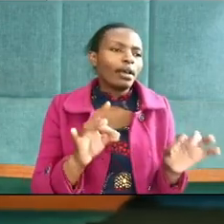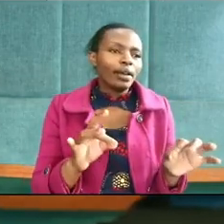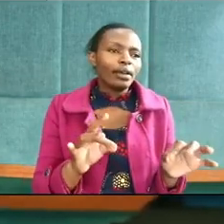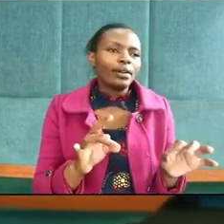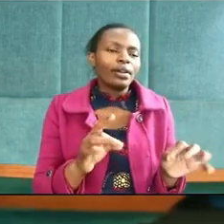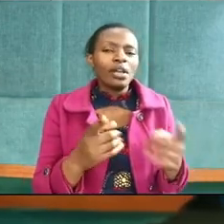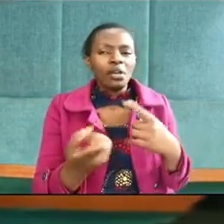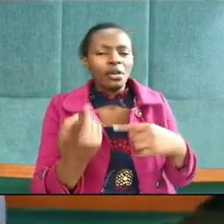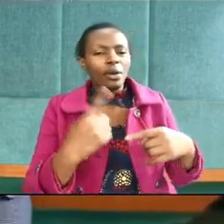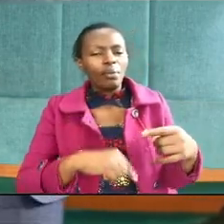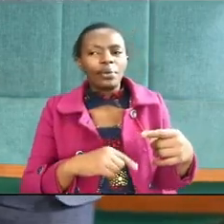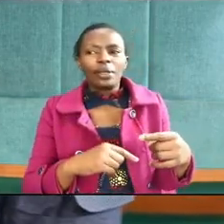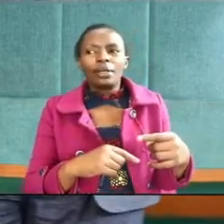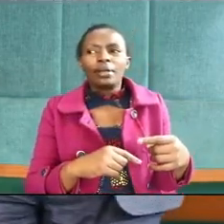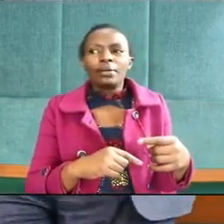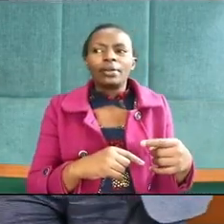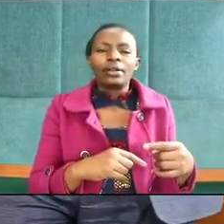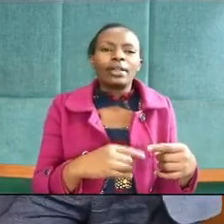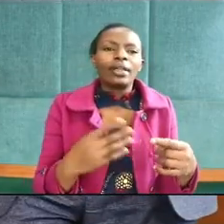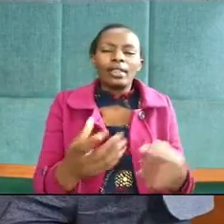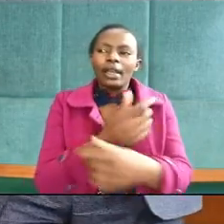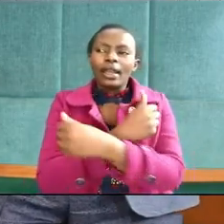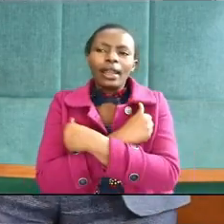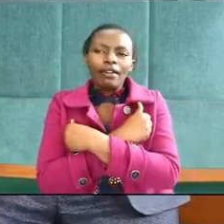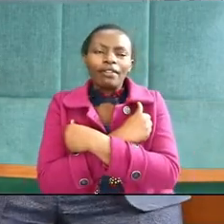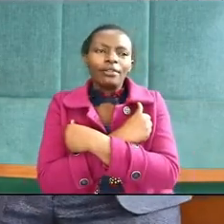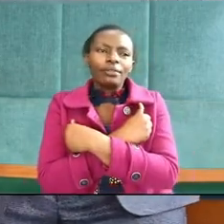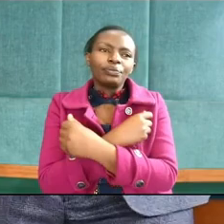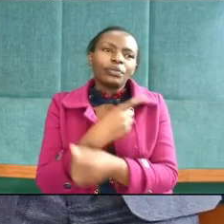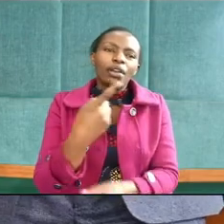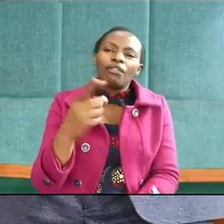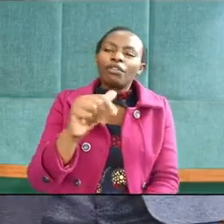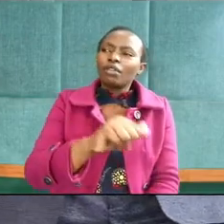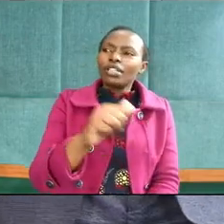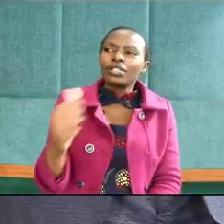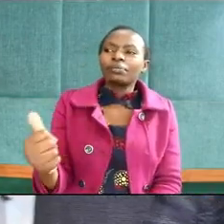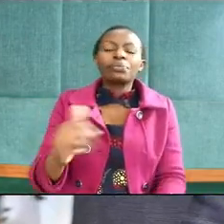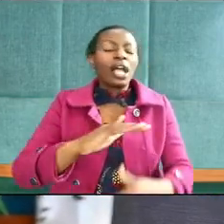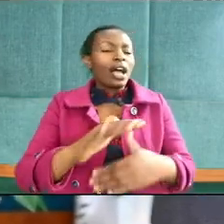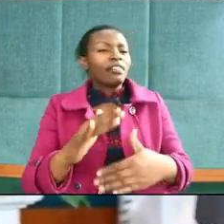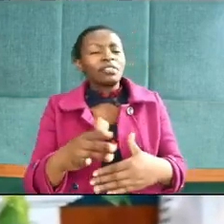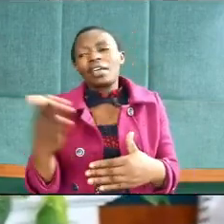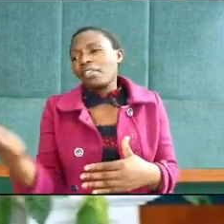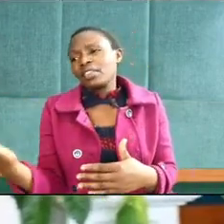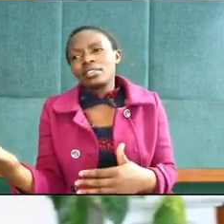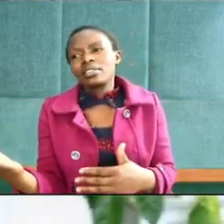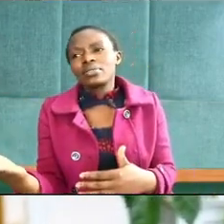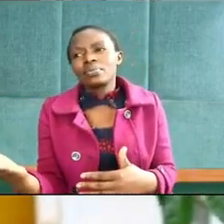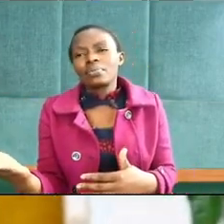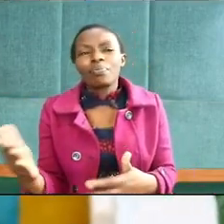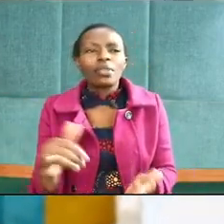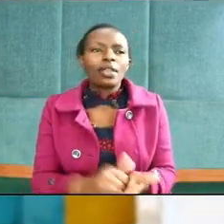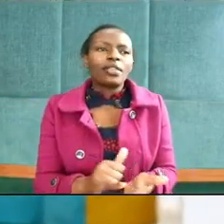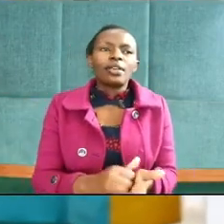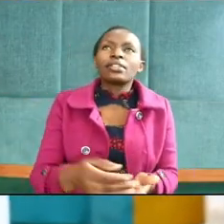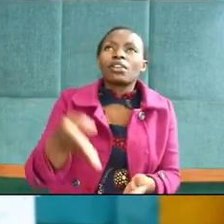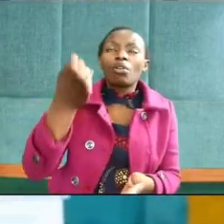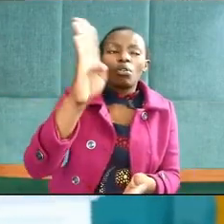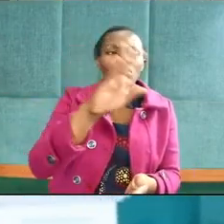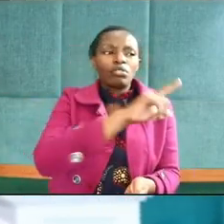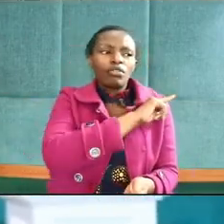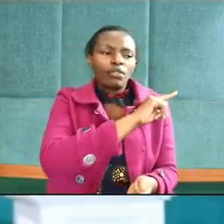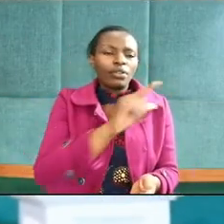the love and the passion. It is my prayer that after these encounters, the Lord of grace